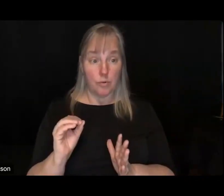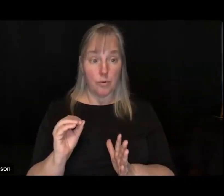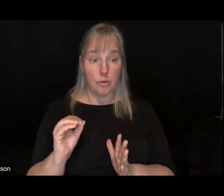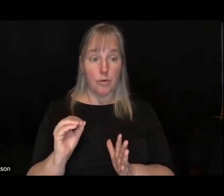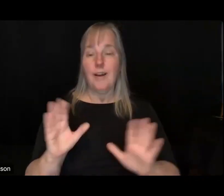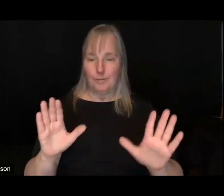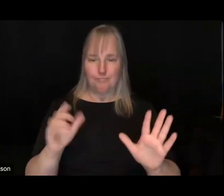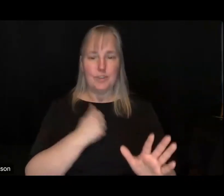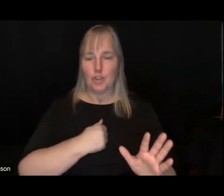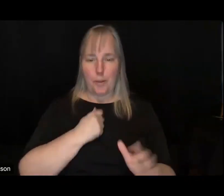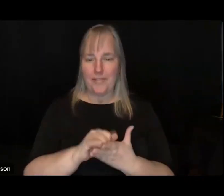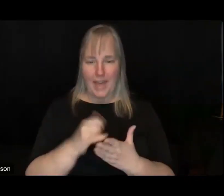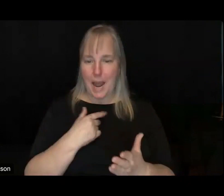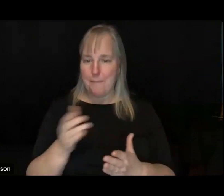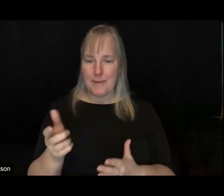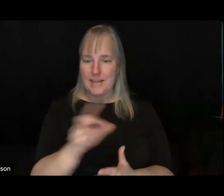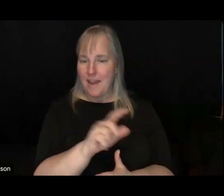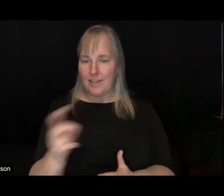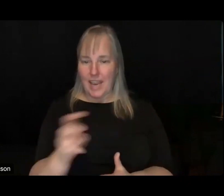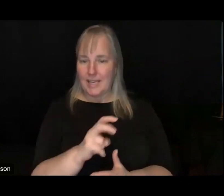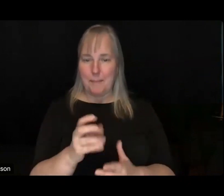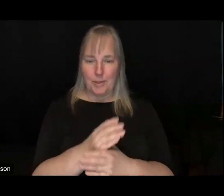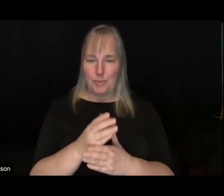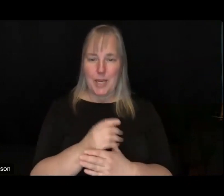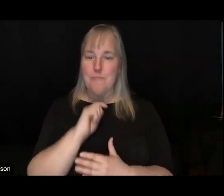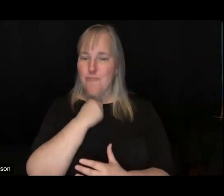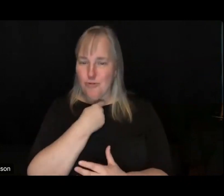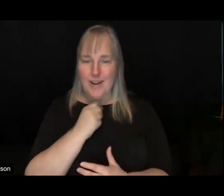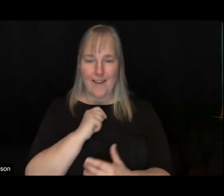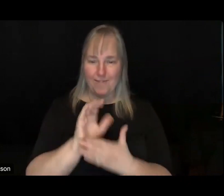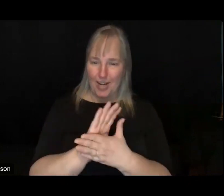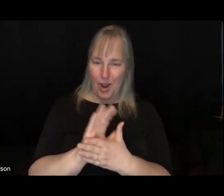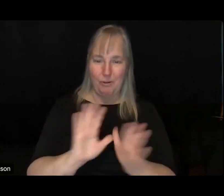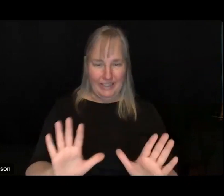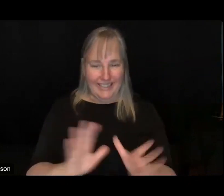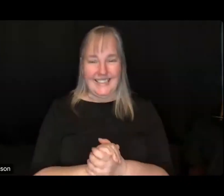Hello? sorry about that. I'm navigating between the mute and the video.